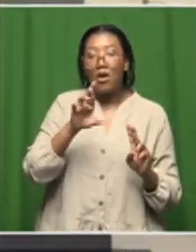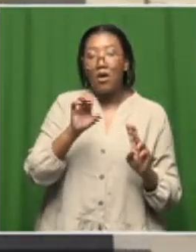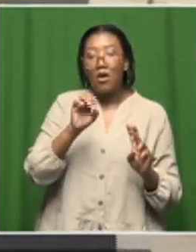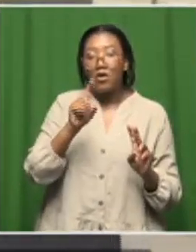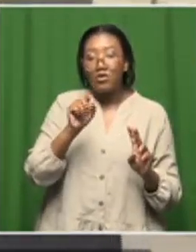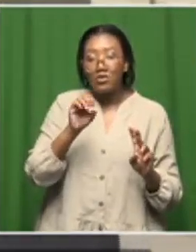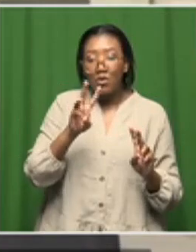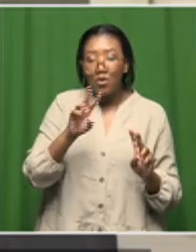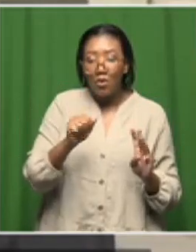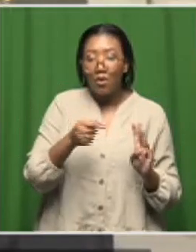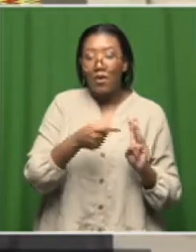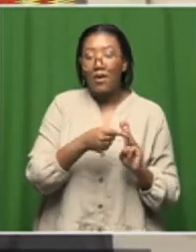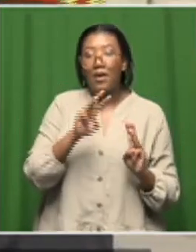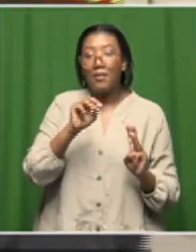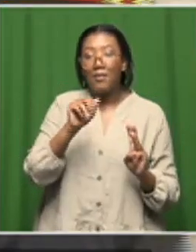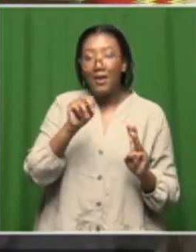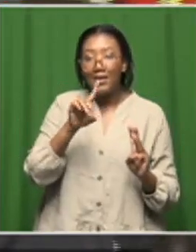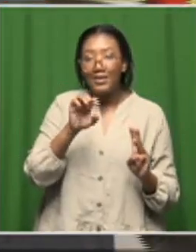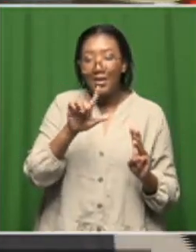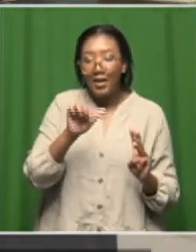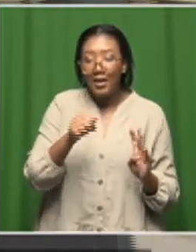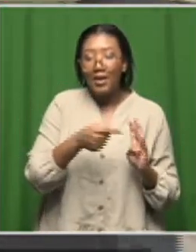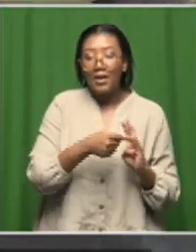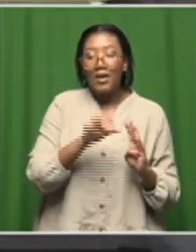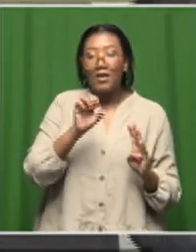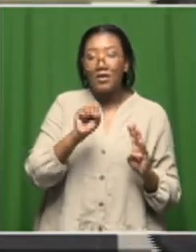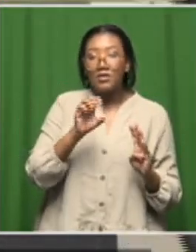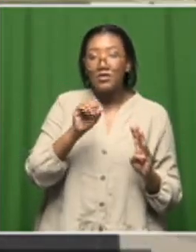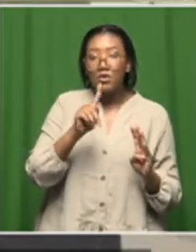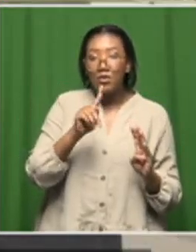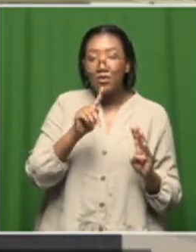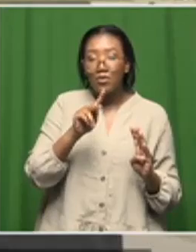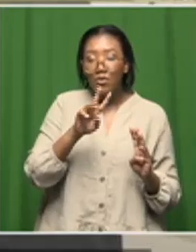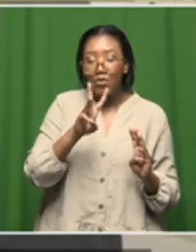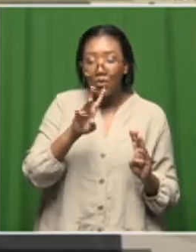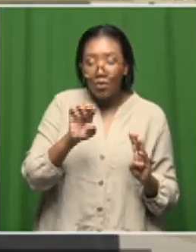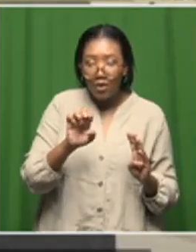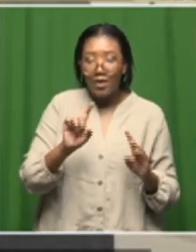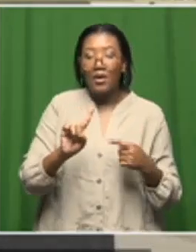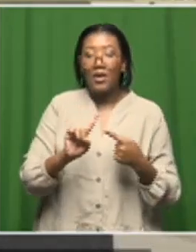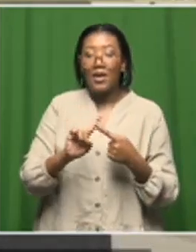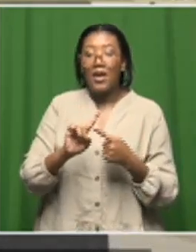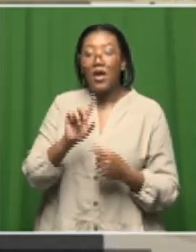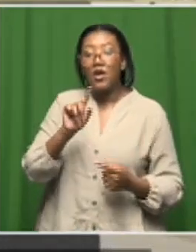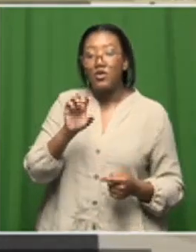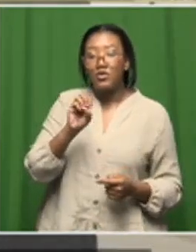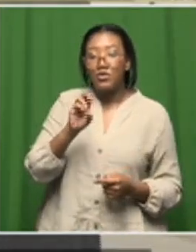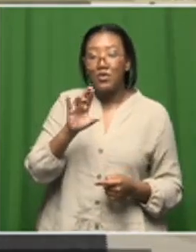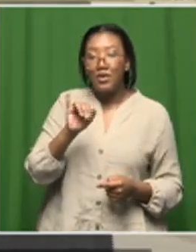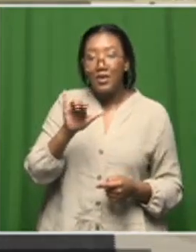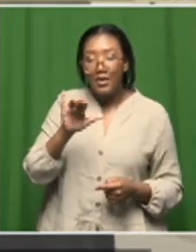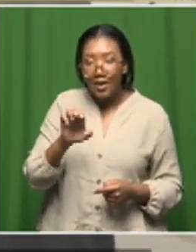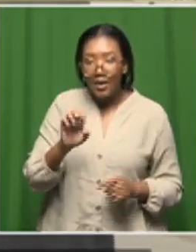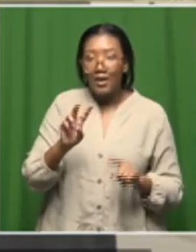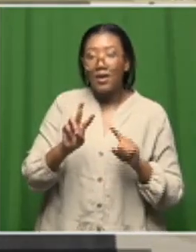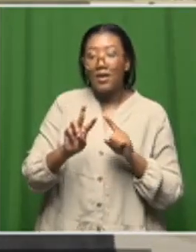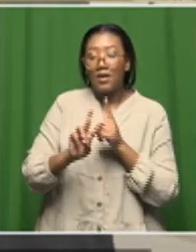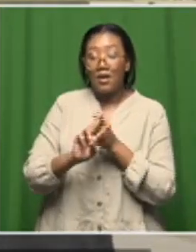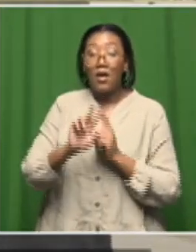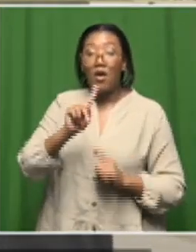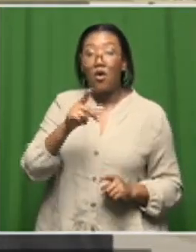Mandela, Sobugwe, Toivo Yatoivo from Namibia, as well as Khotso Siahlolo.